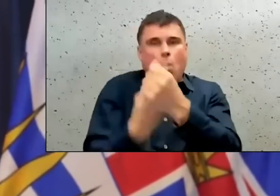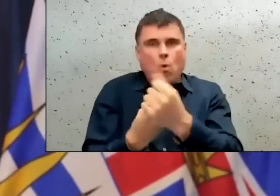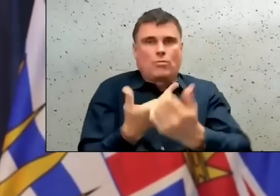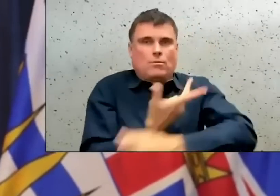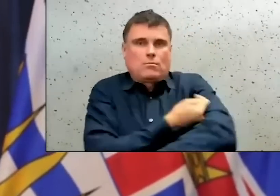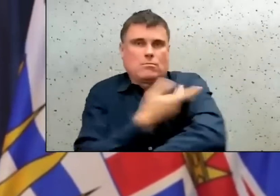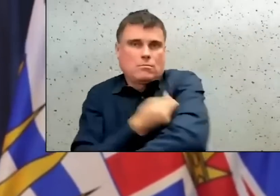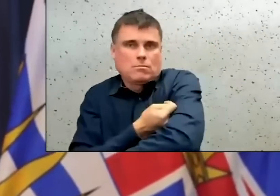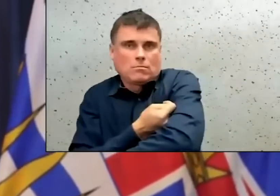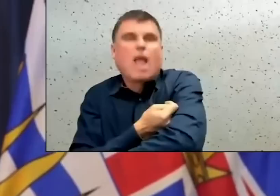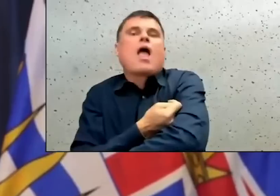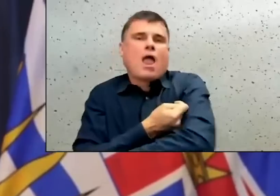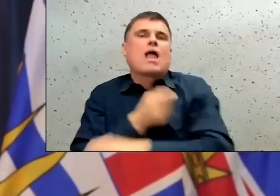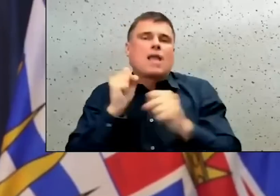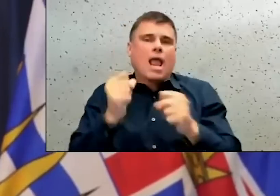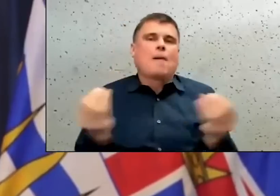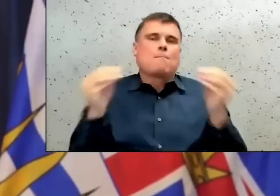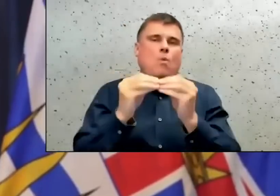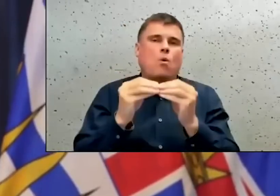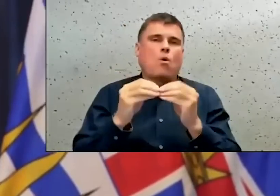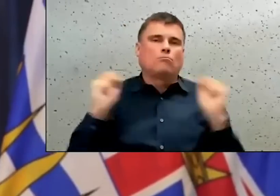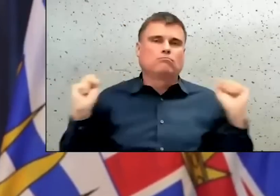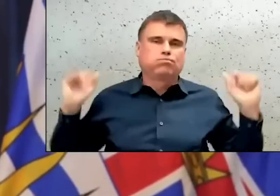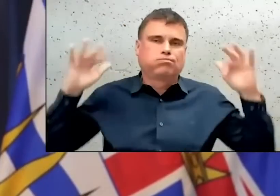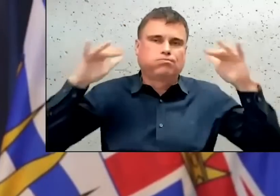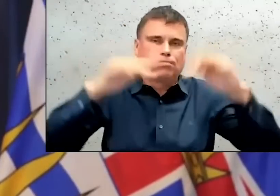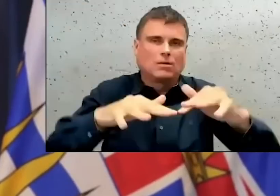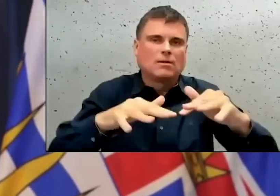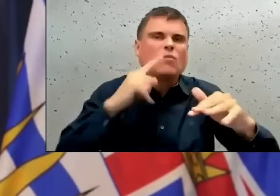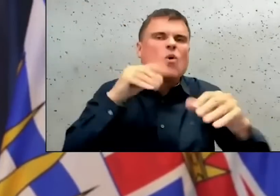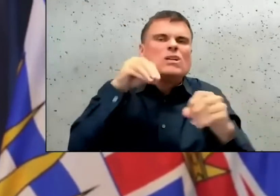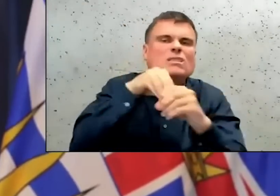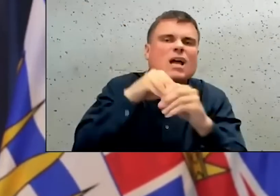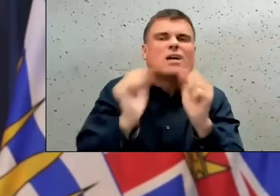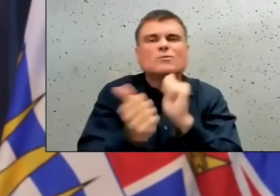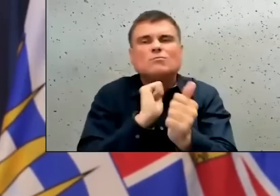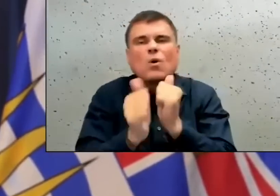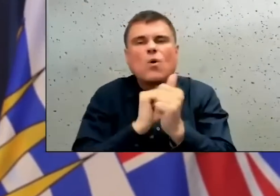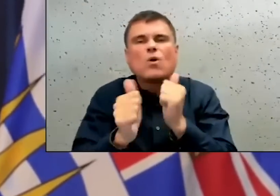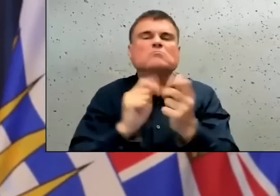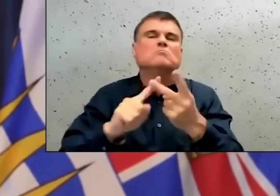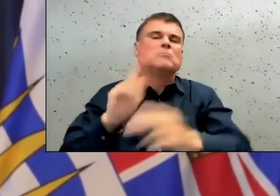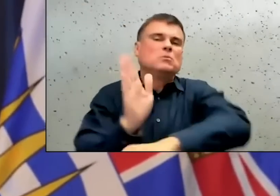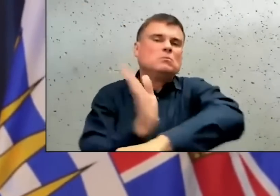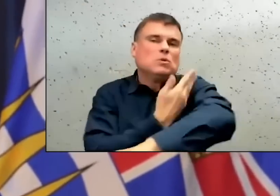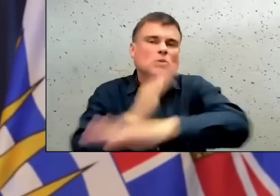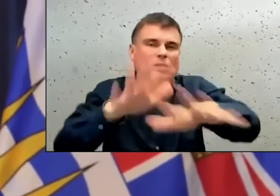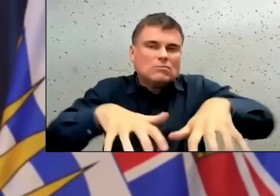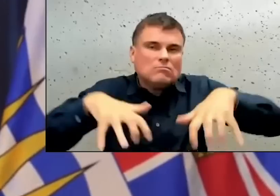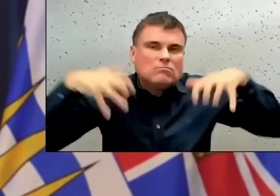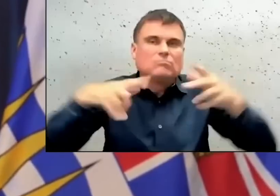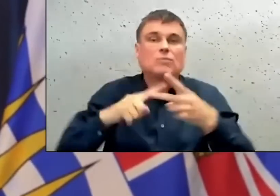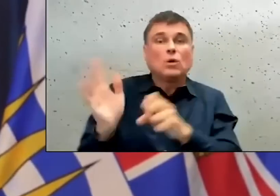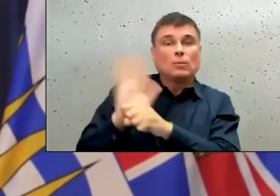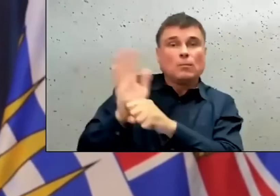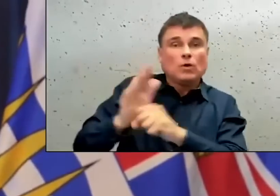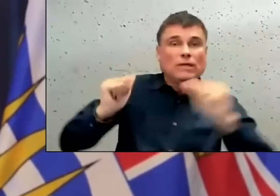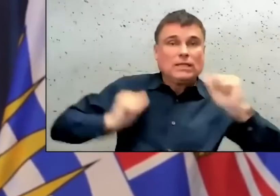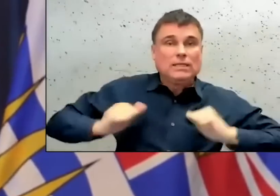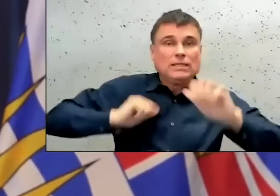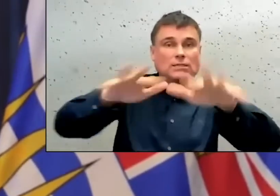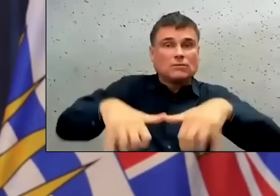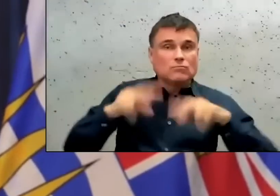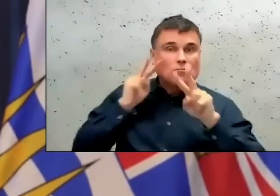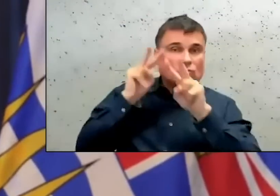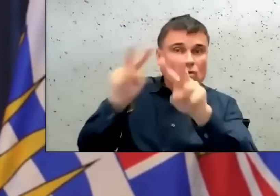to 100 capacity at indoor sporting events, indoor concerts, theaters, movie theaters, dance and symphony